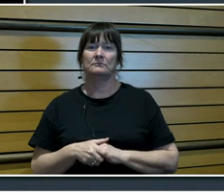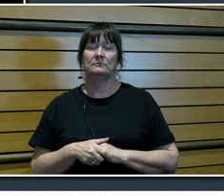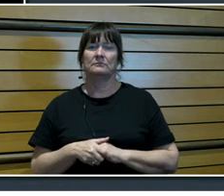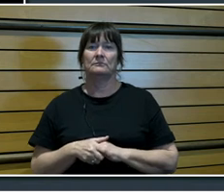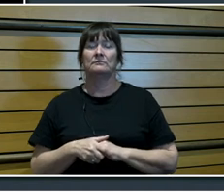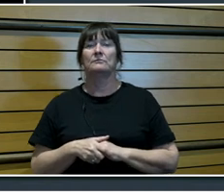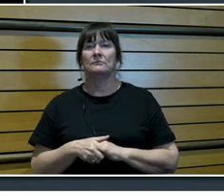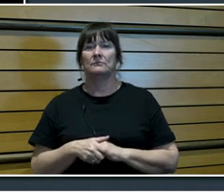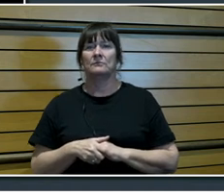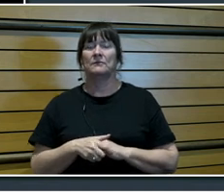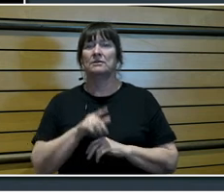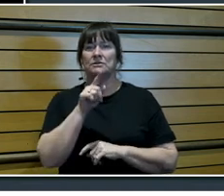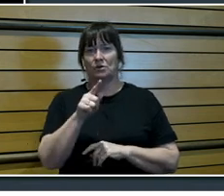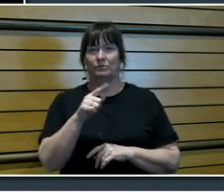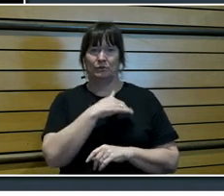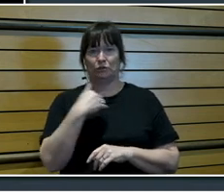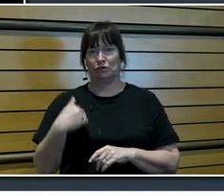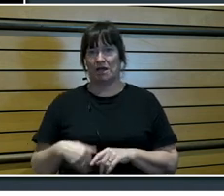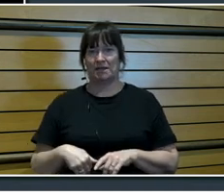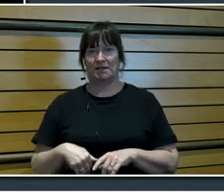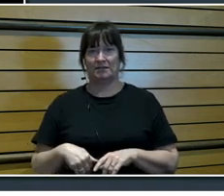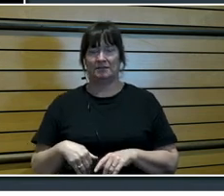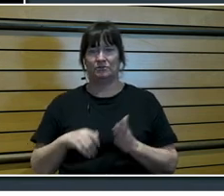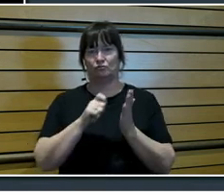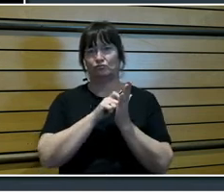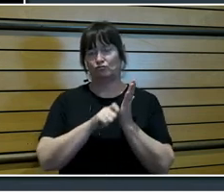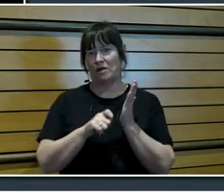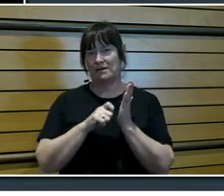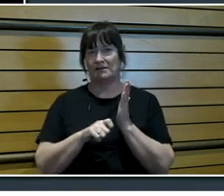channeling Lao Tzu to the council table in the future,